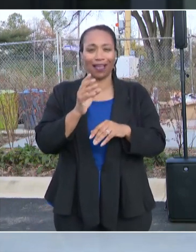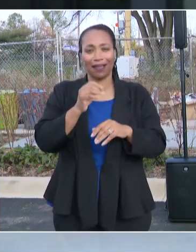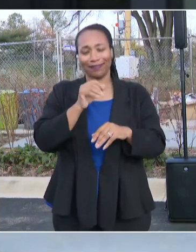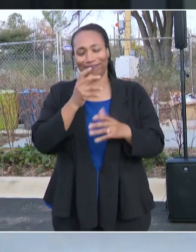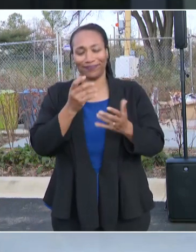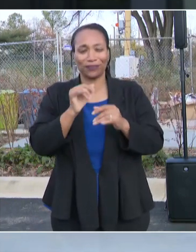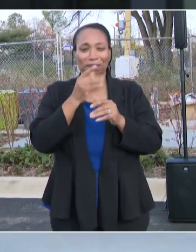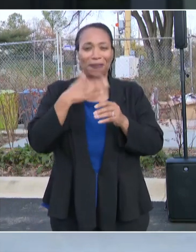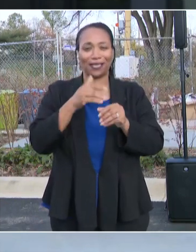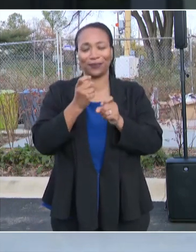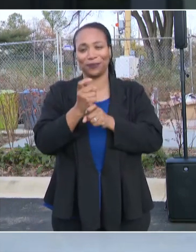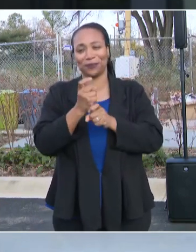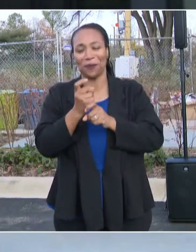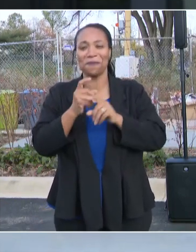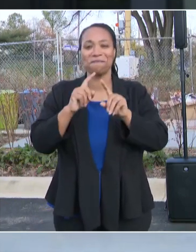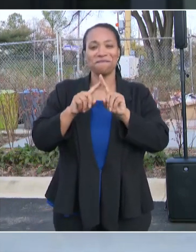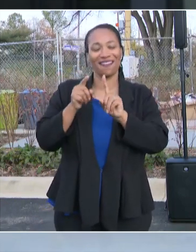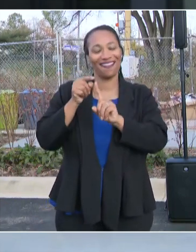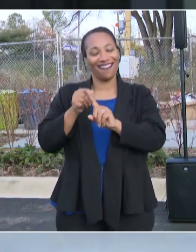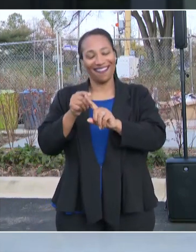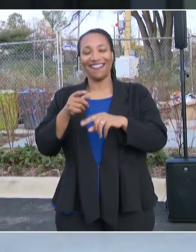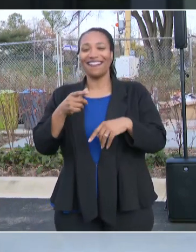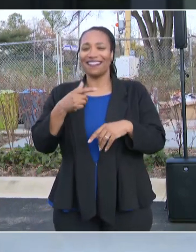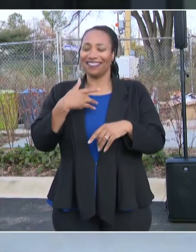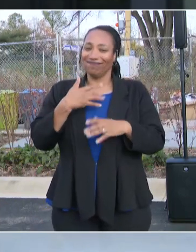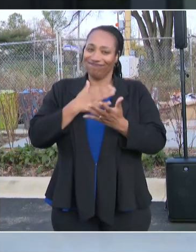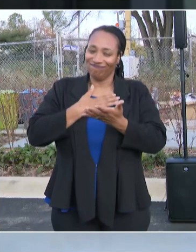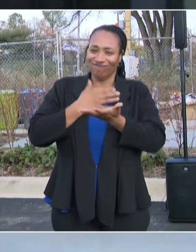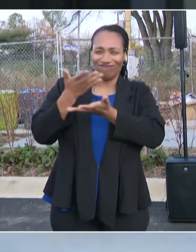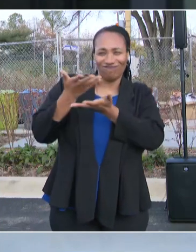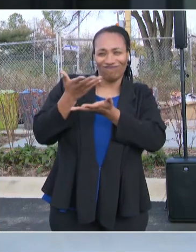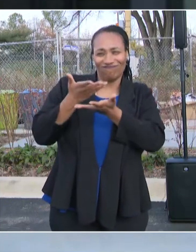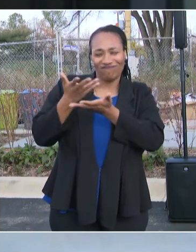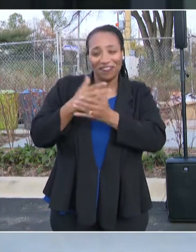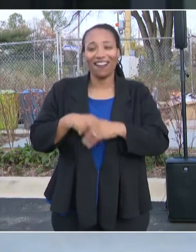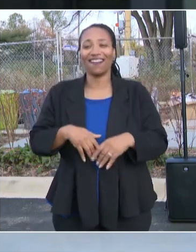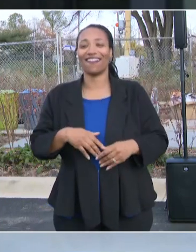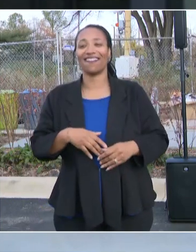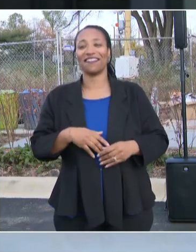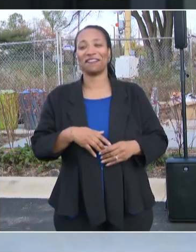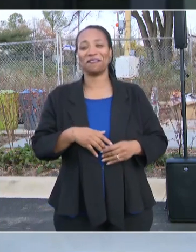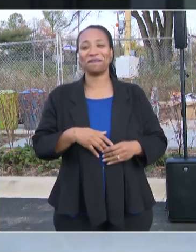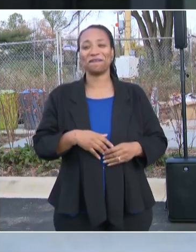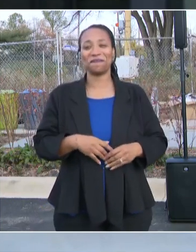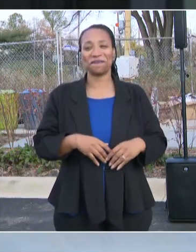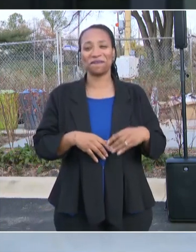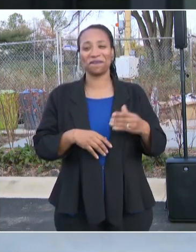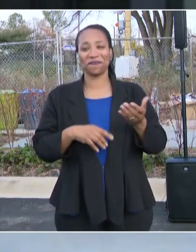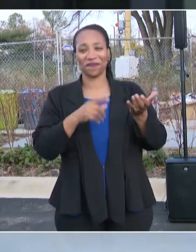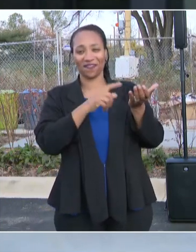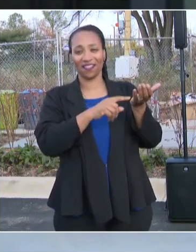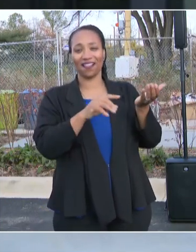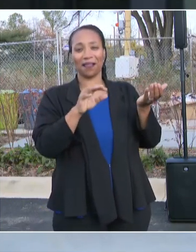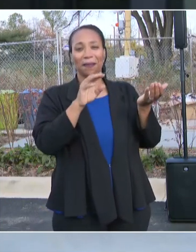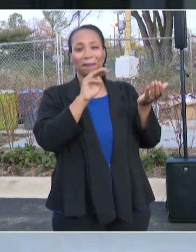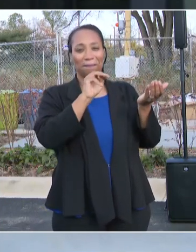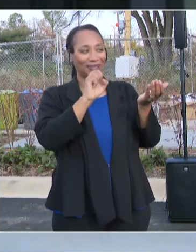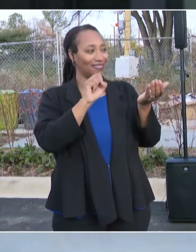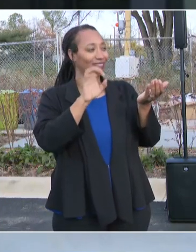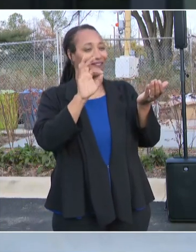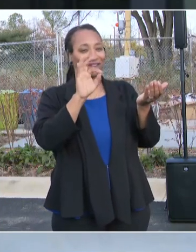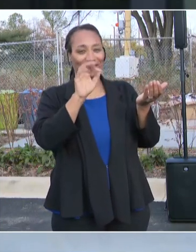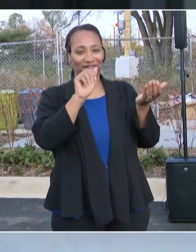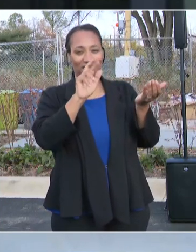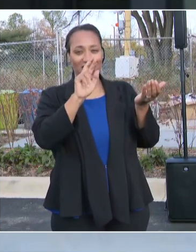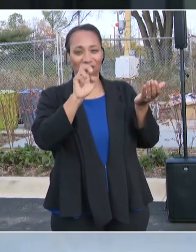Berry Farms meeting probably about 18 years ago. I was a younger man, and there was certain people that were on the front line fighting for equity and